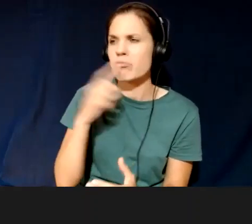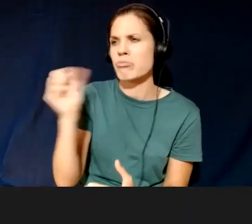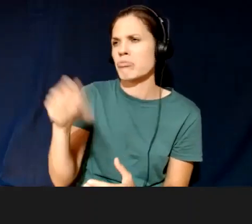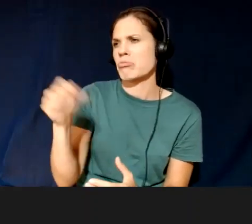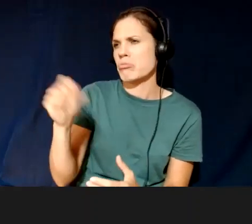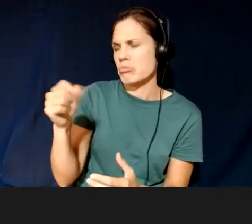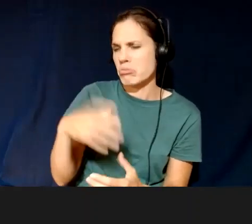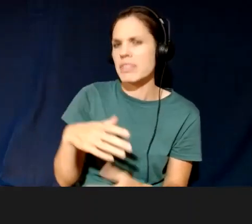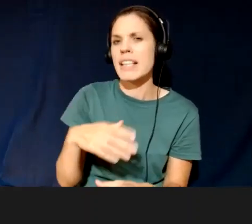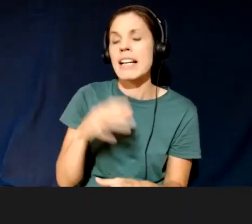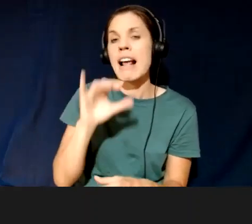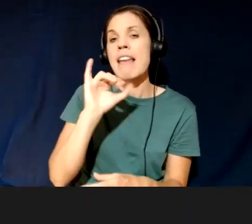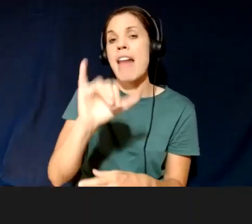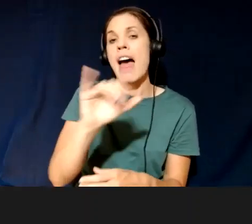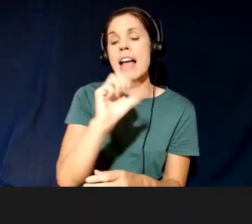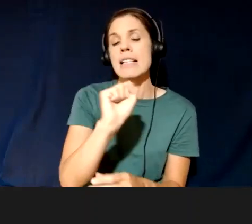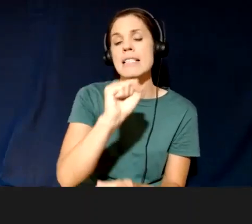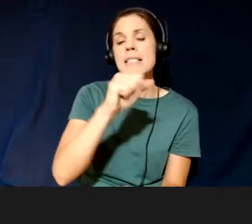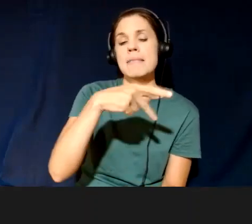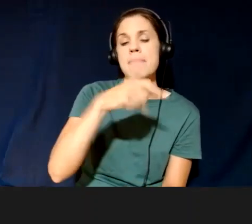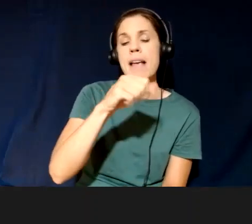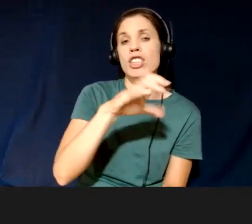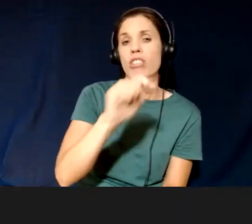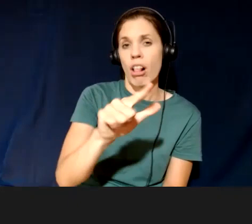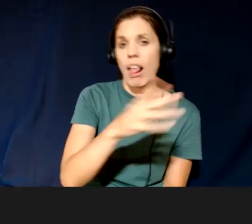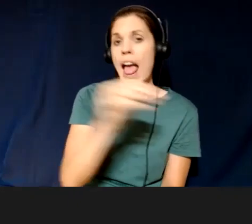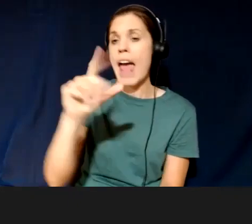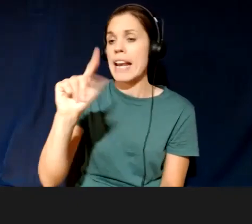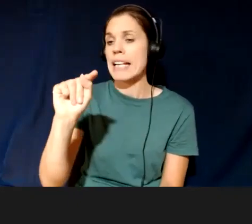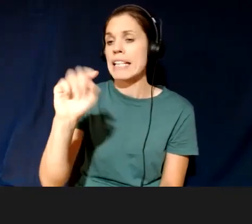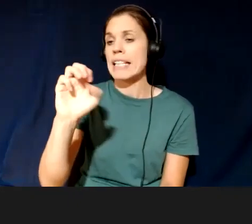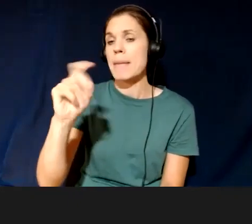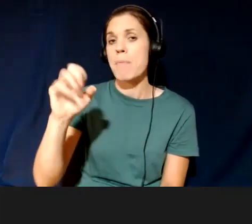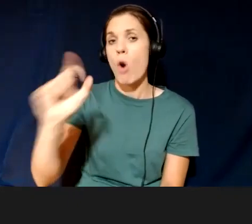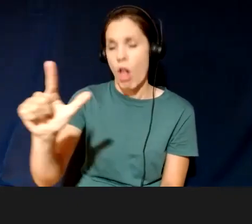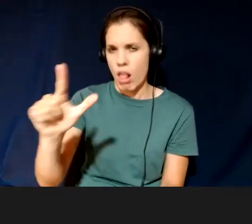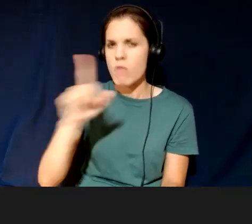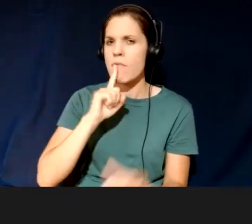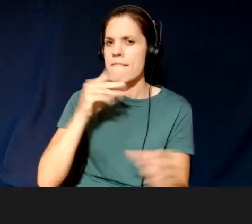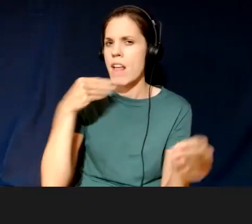of analysis is intentionally flexible. So I'll give you an example of the